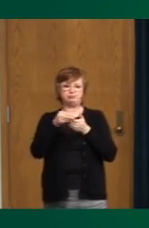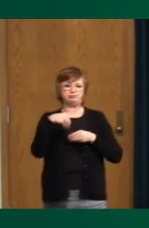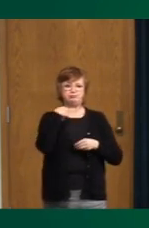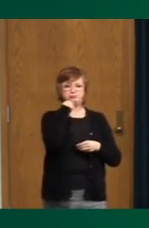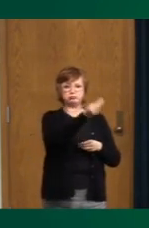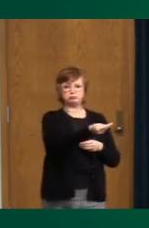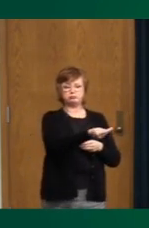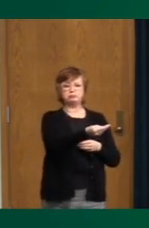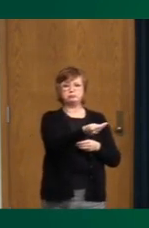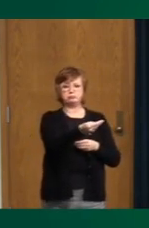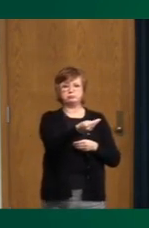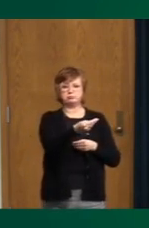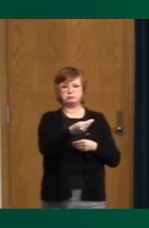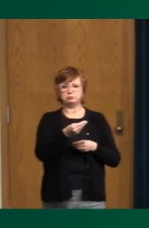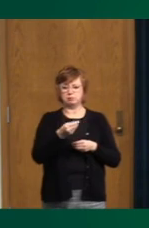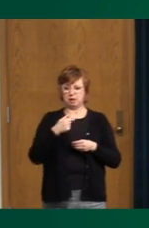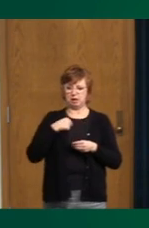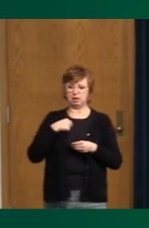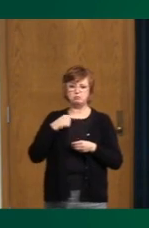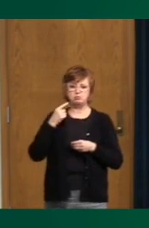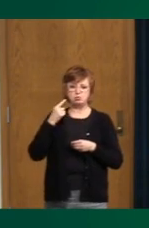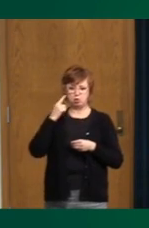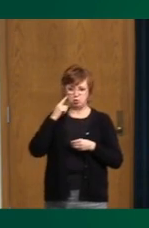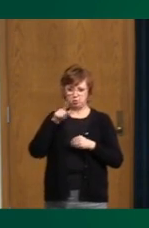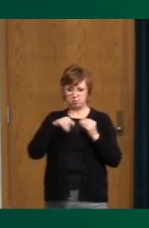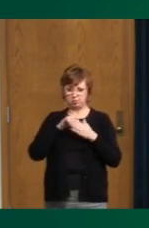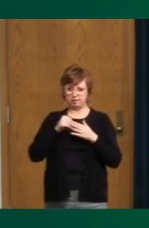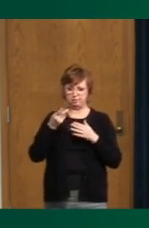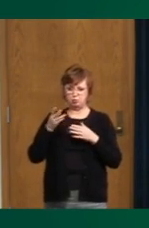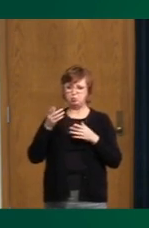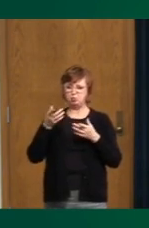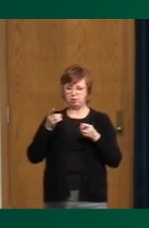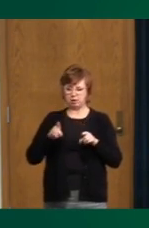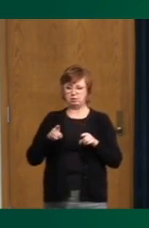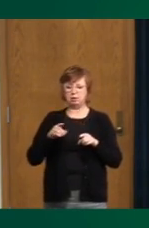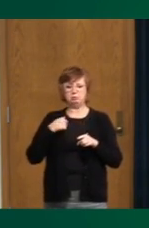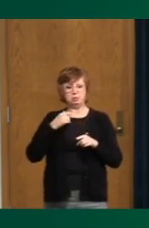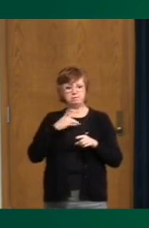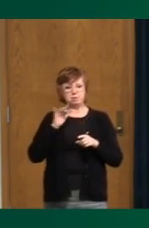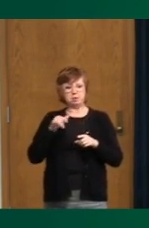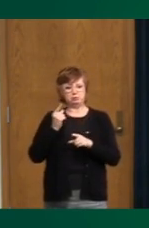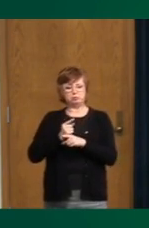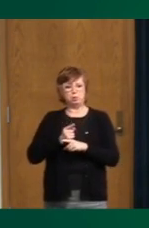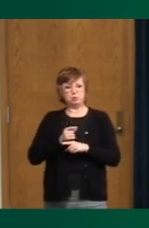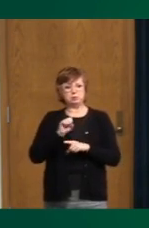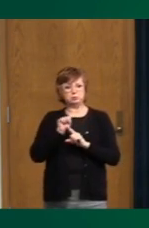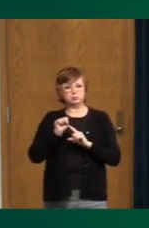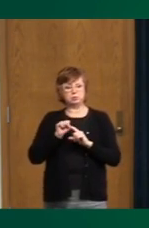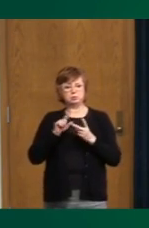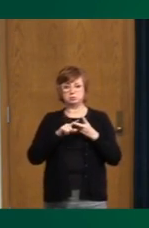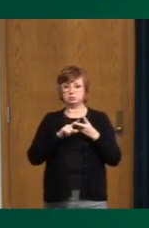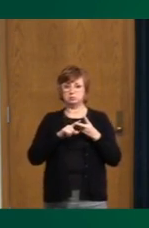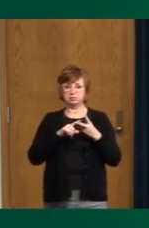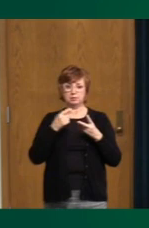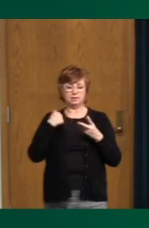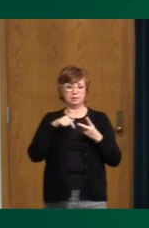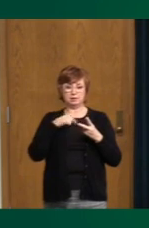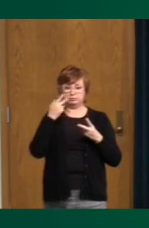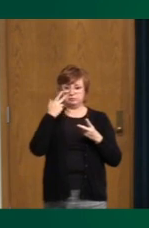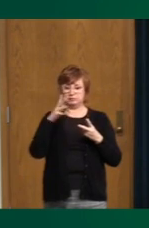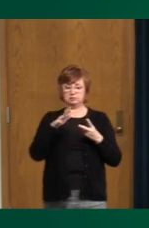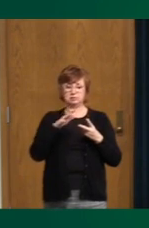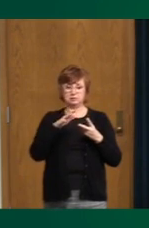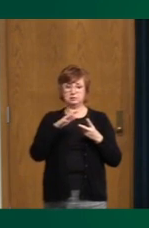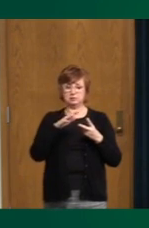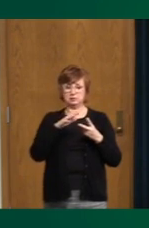those fines have been appropriate. And I think they have also been as high as any fines that have been administered anywhere